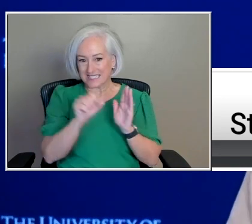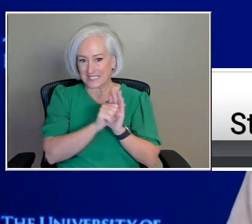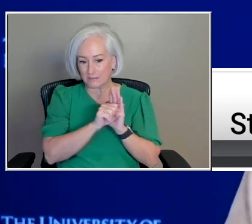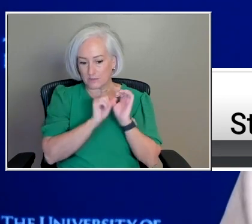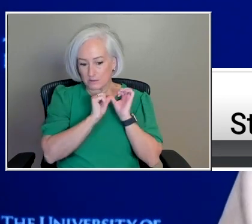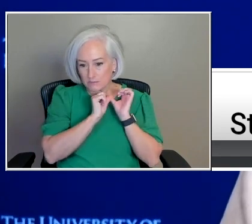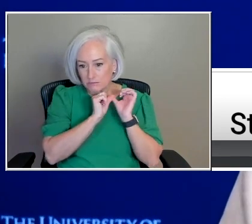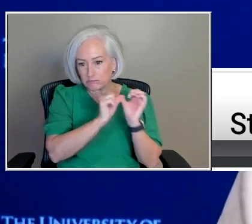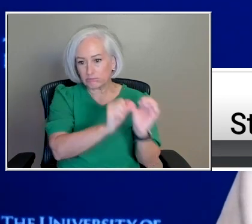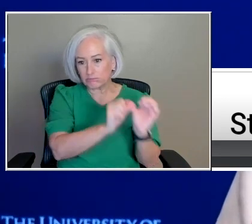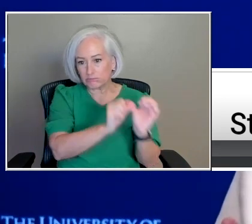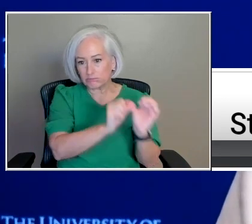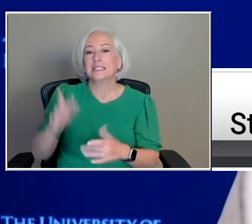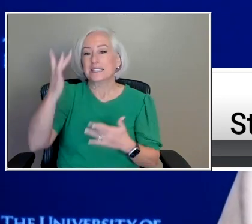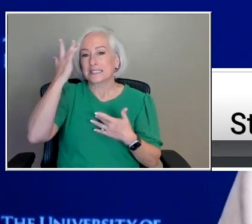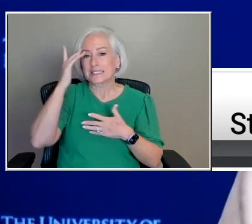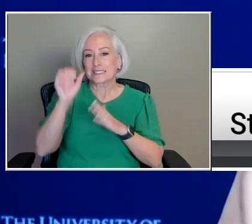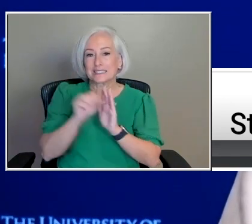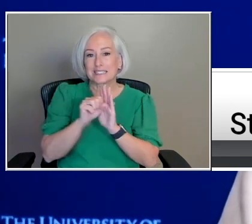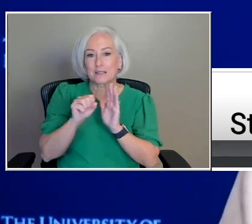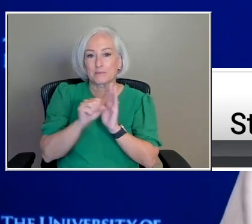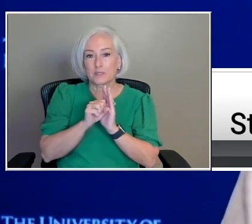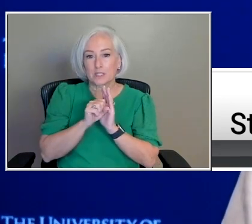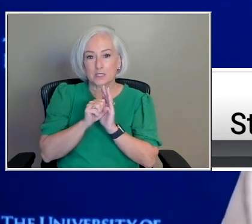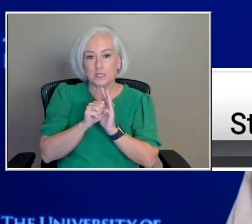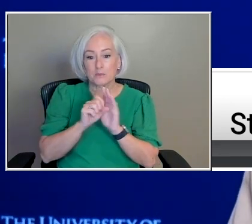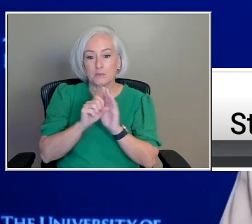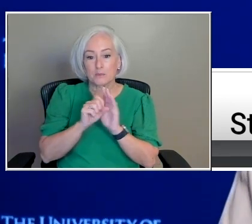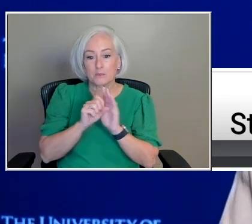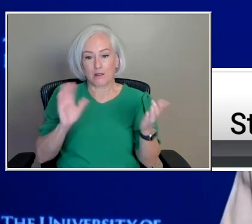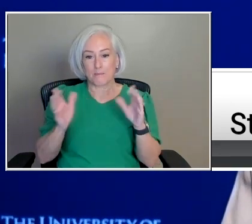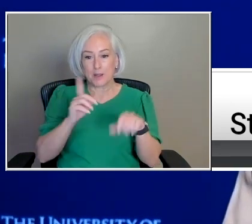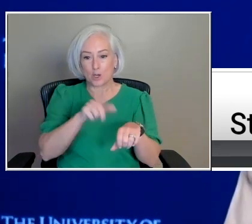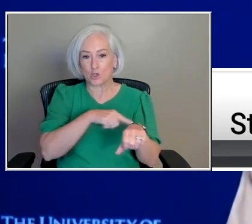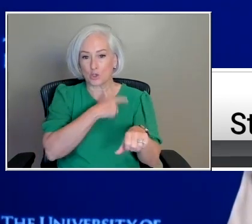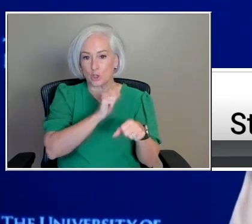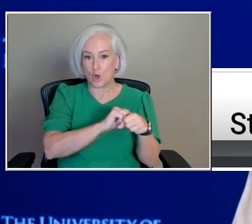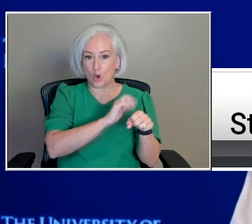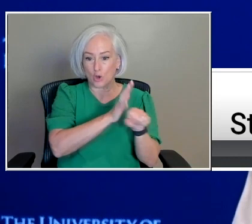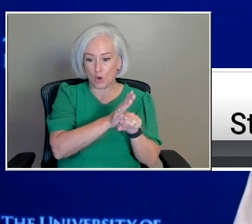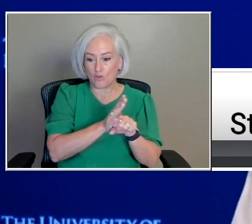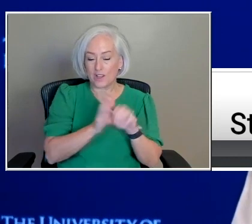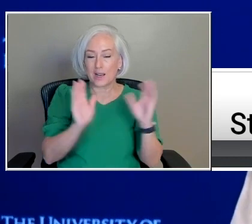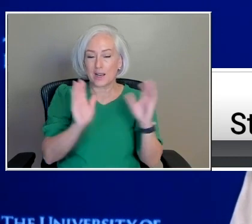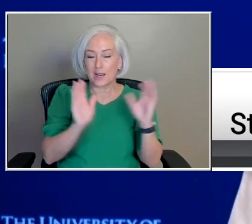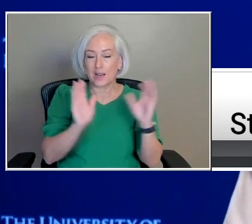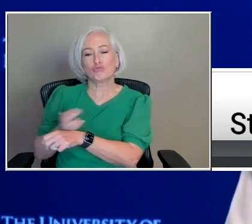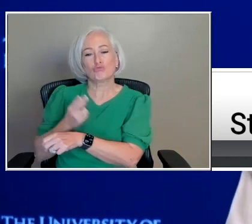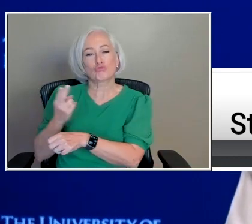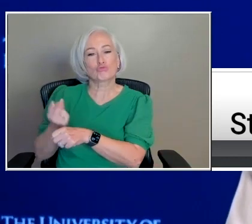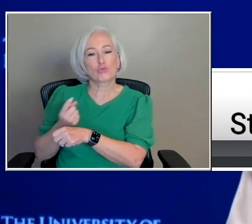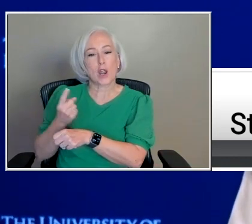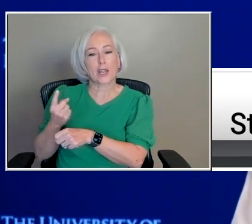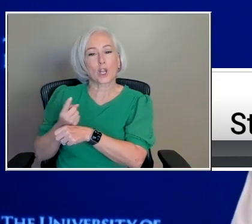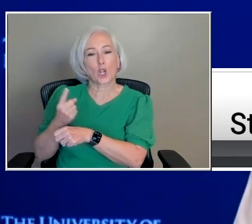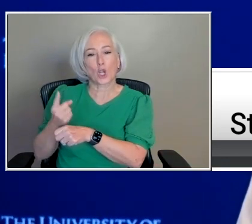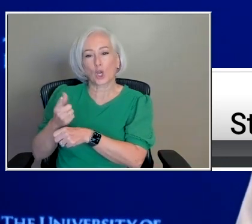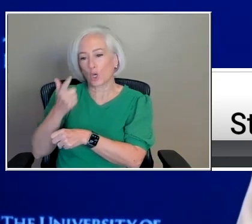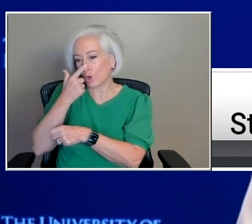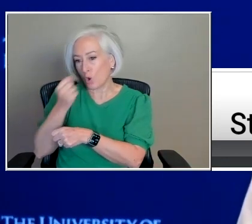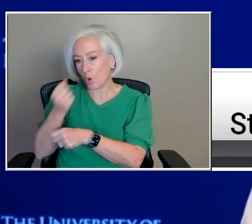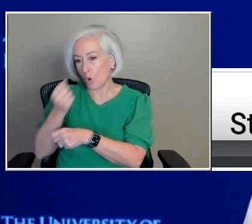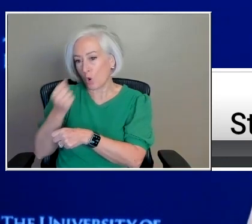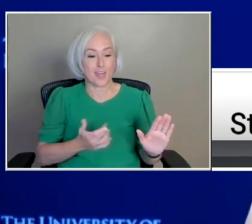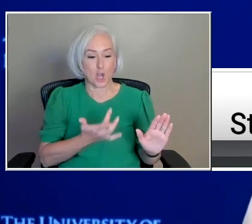versus the symptoms that persisted after a typical cold. What they found was that the taste and smell changes